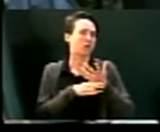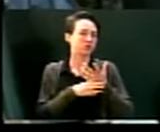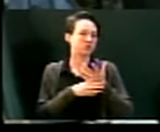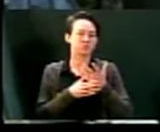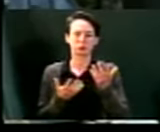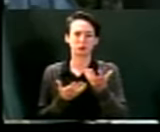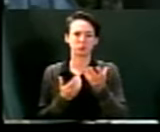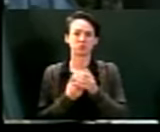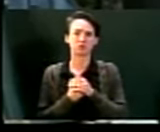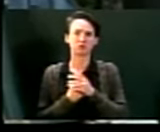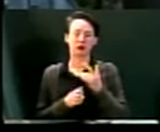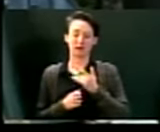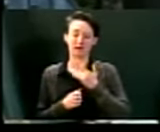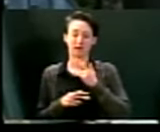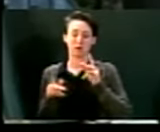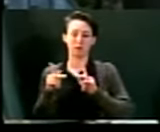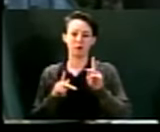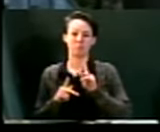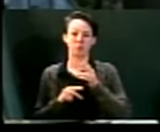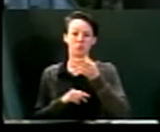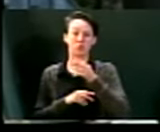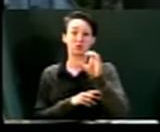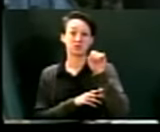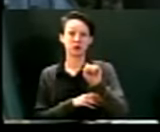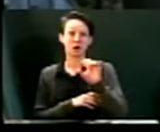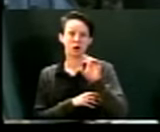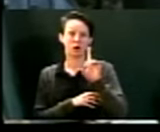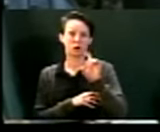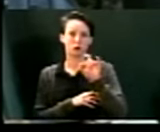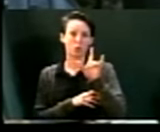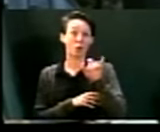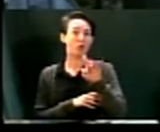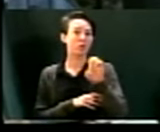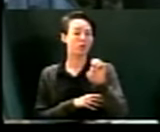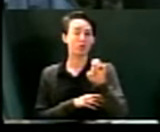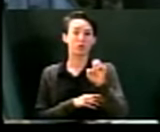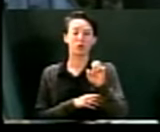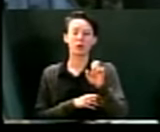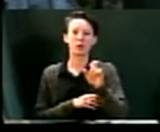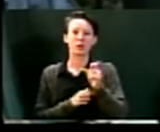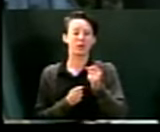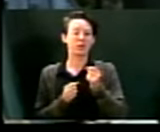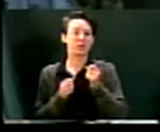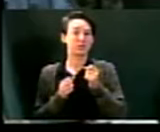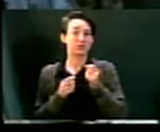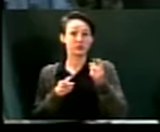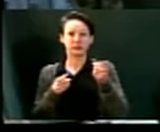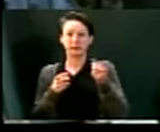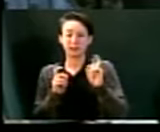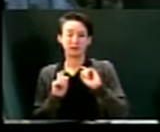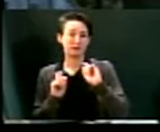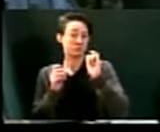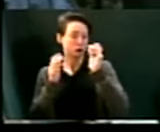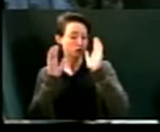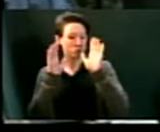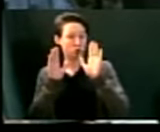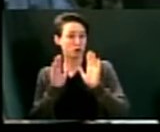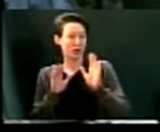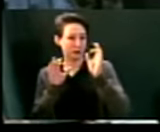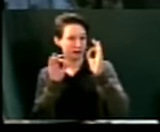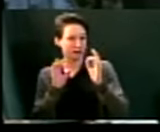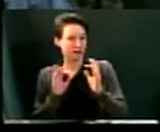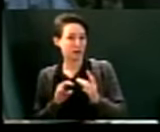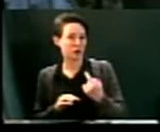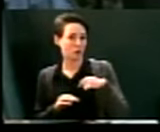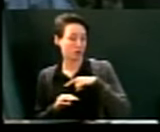I feel like the people that were at the meeting at South Doyle gave really great detailed input. And so are we saying